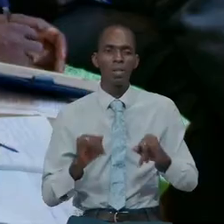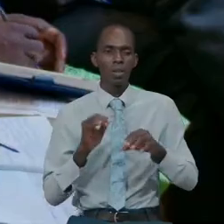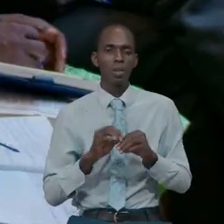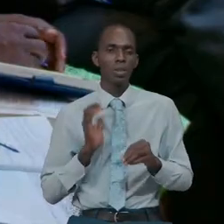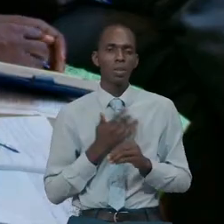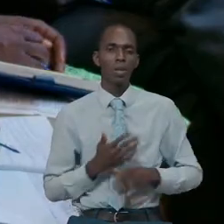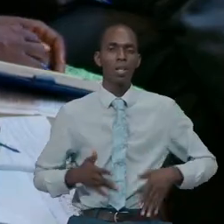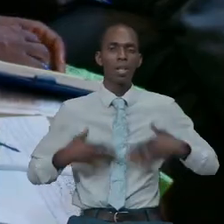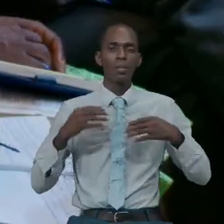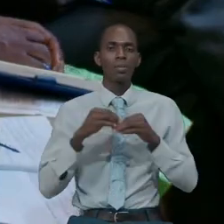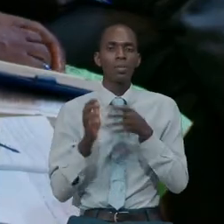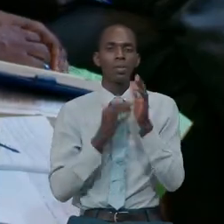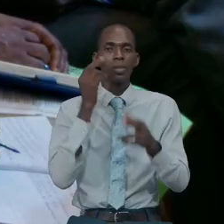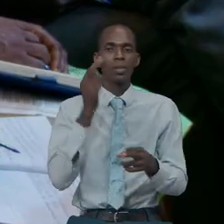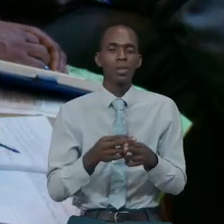Jesus' name.